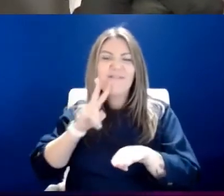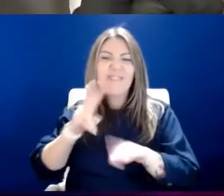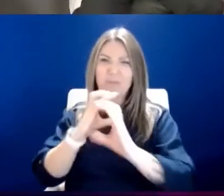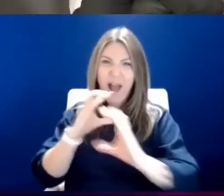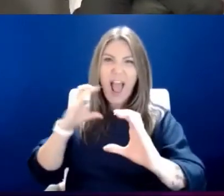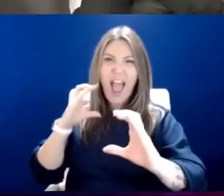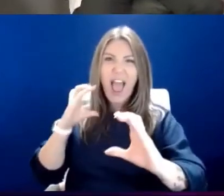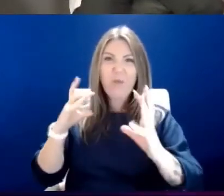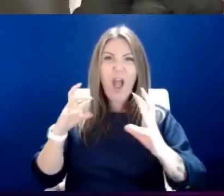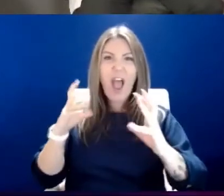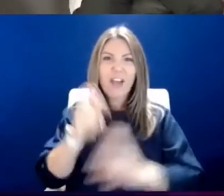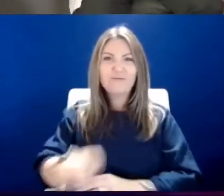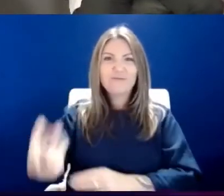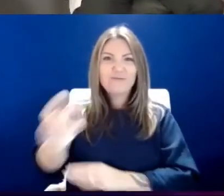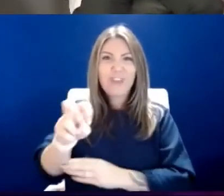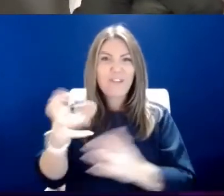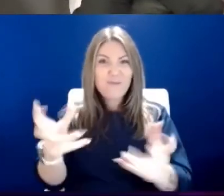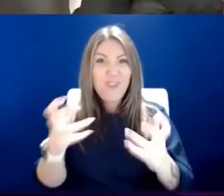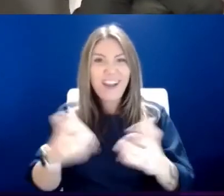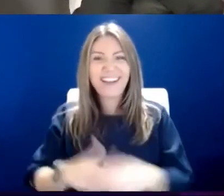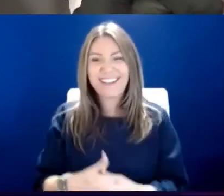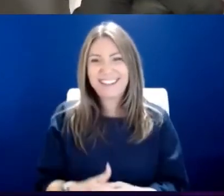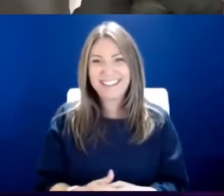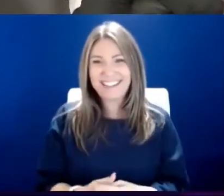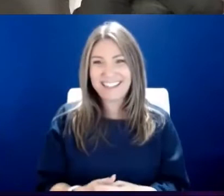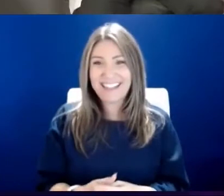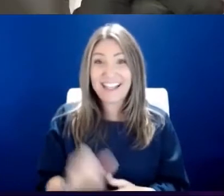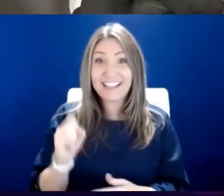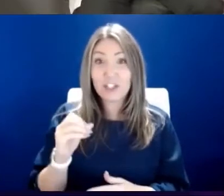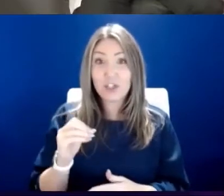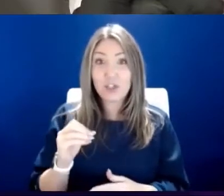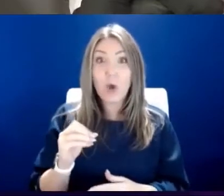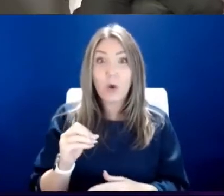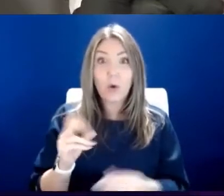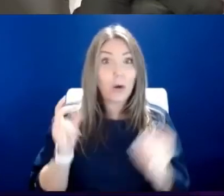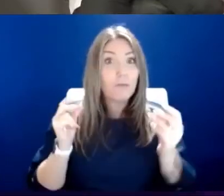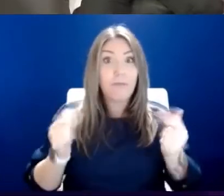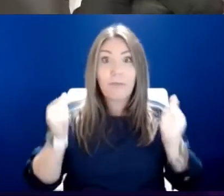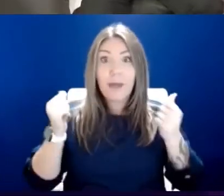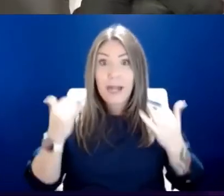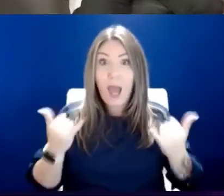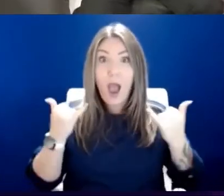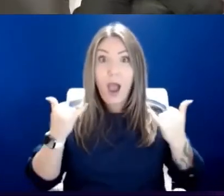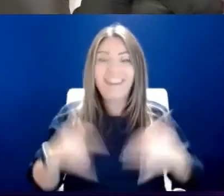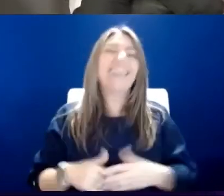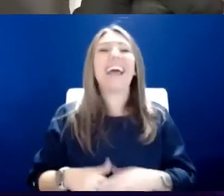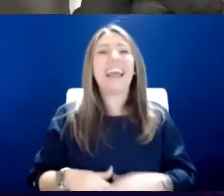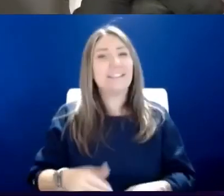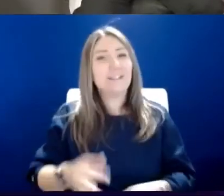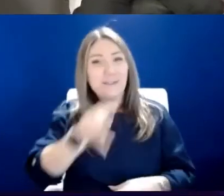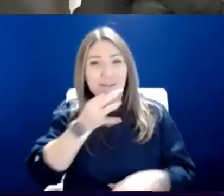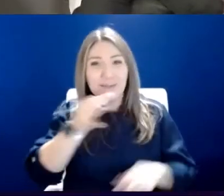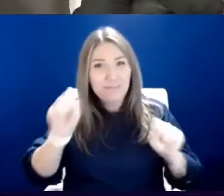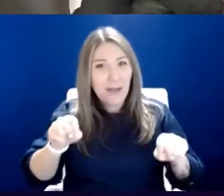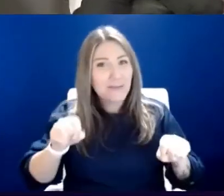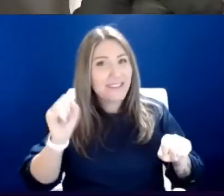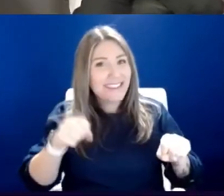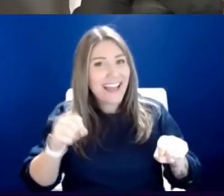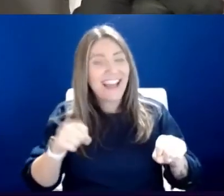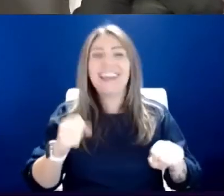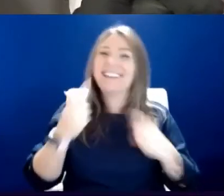go So ASAP, as soon as you can? as soon as we can. Yes. As